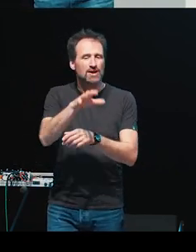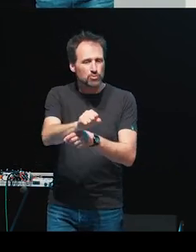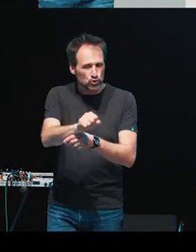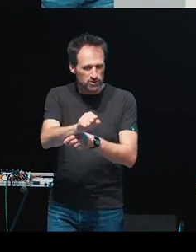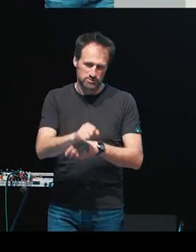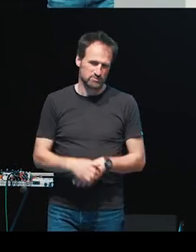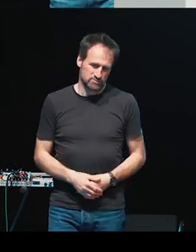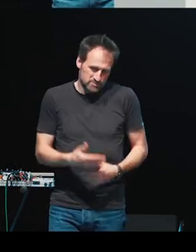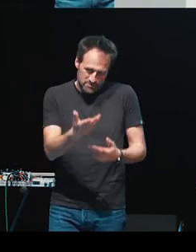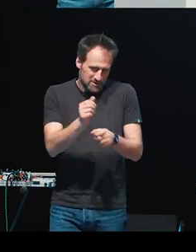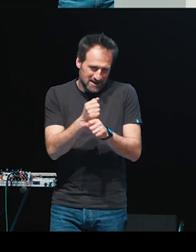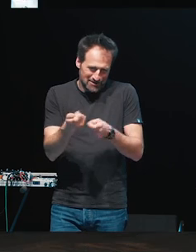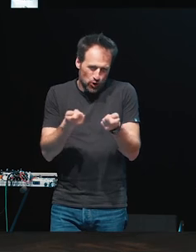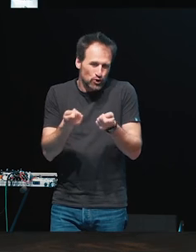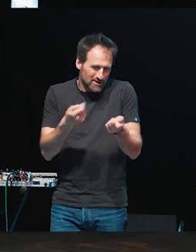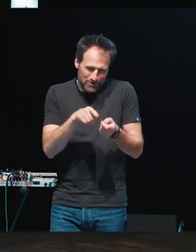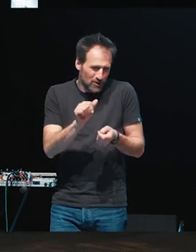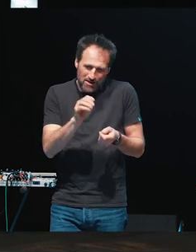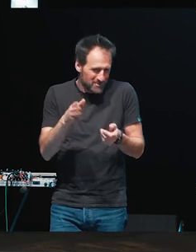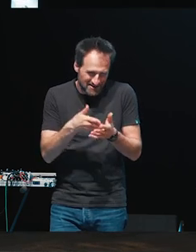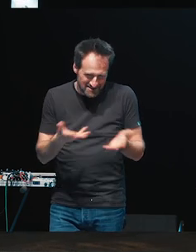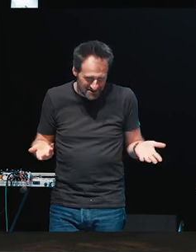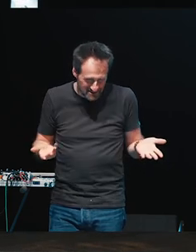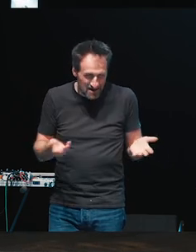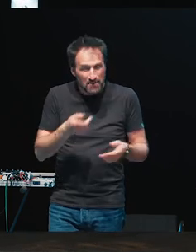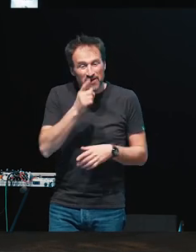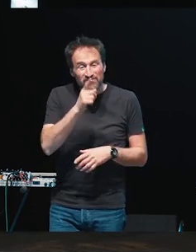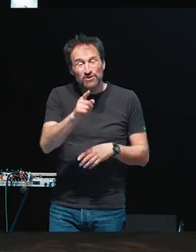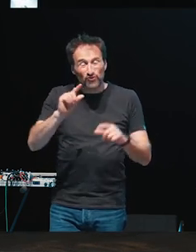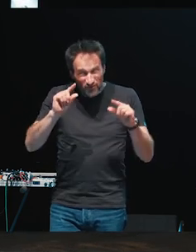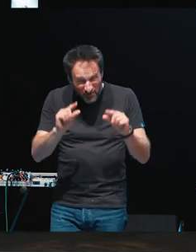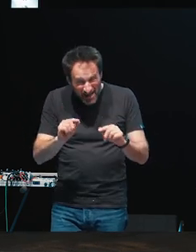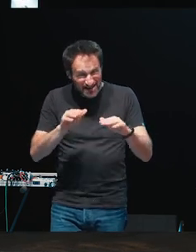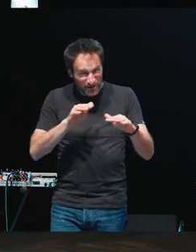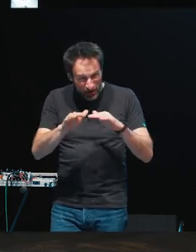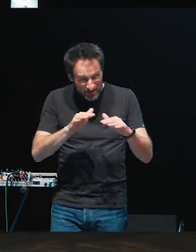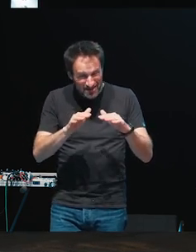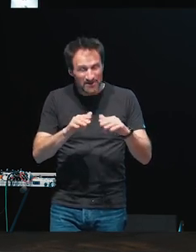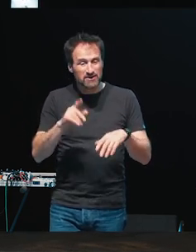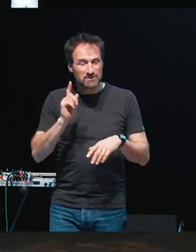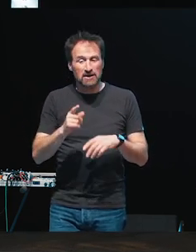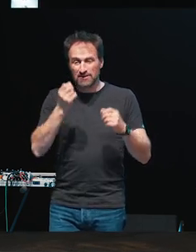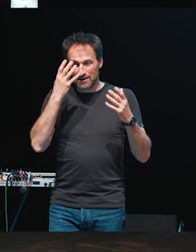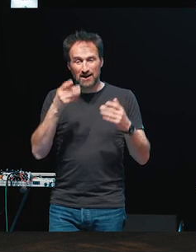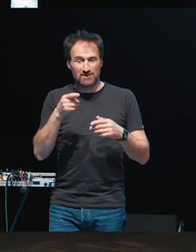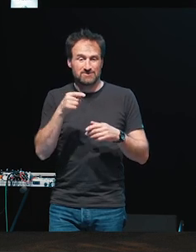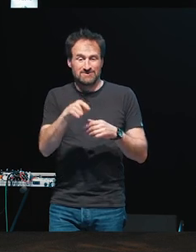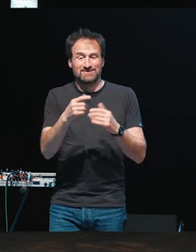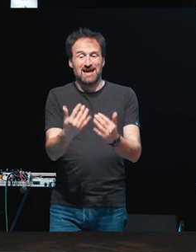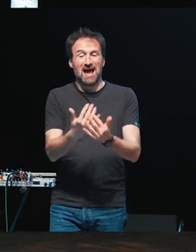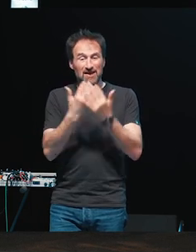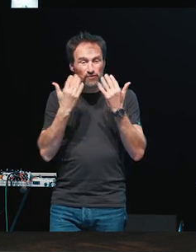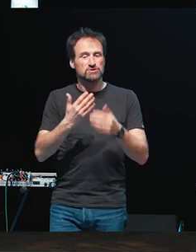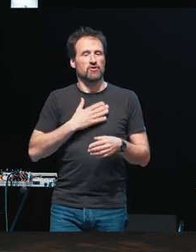you can't control. But if you have less traffic, this is something which could impact your decision-making metrics. But again, with